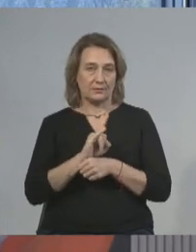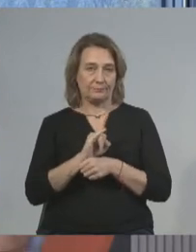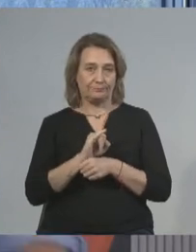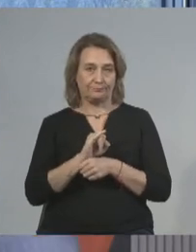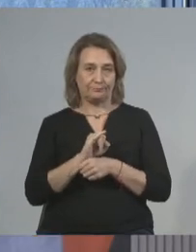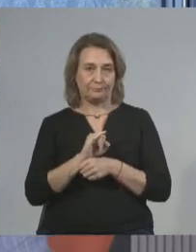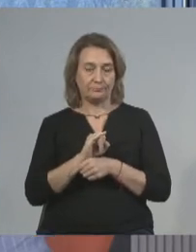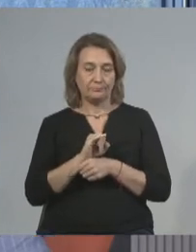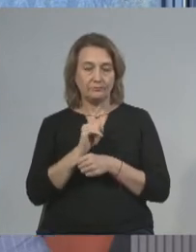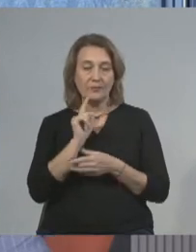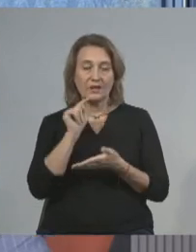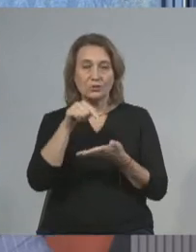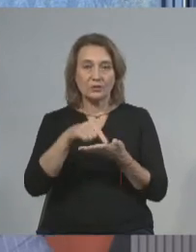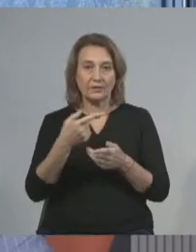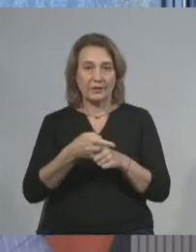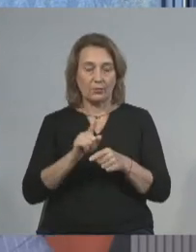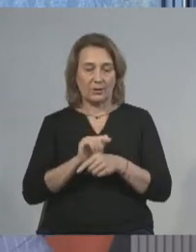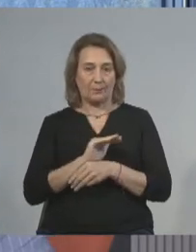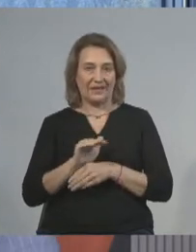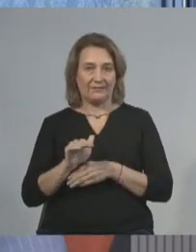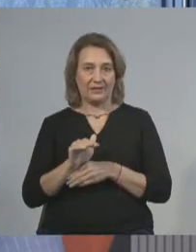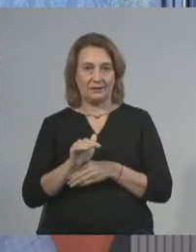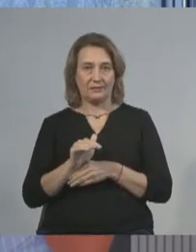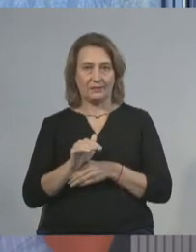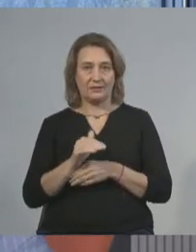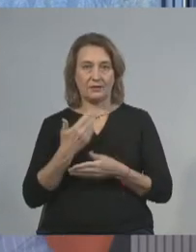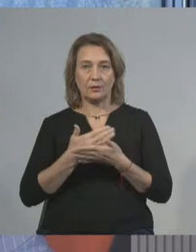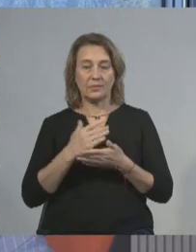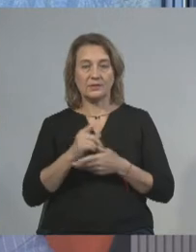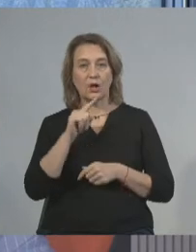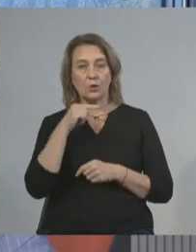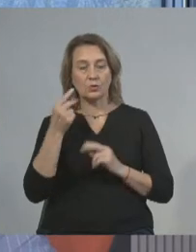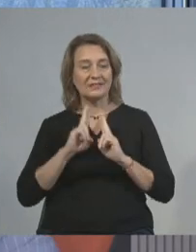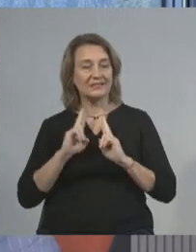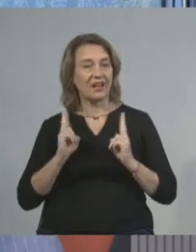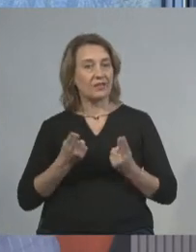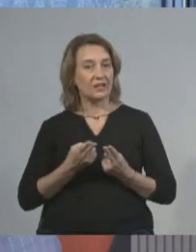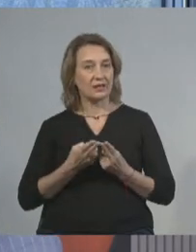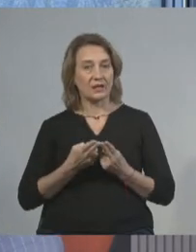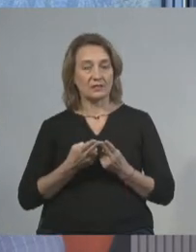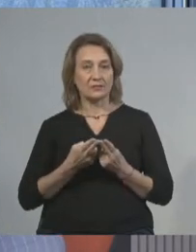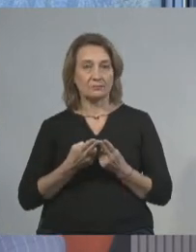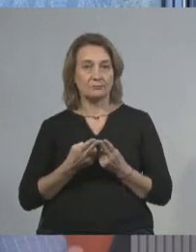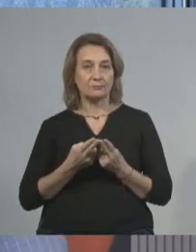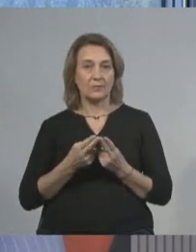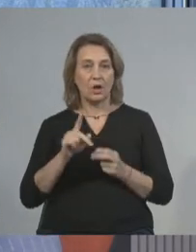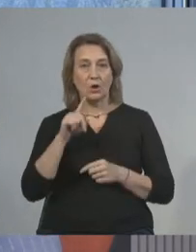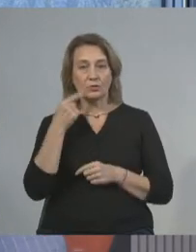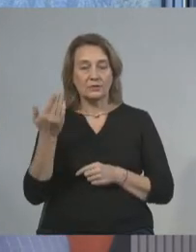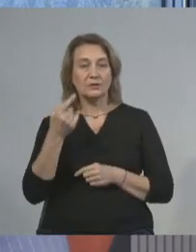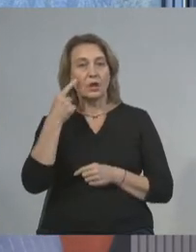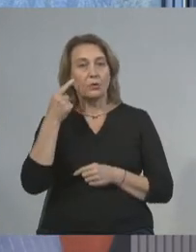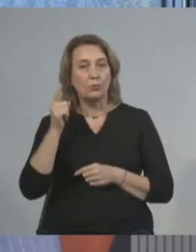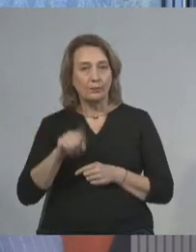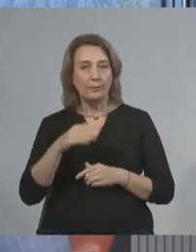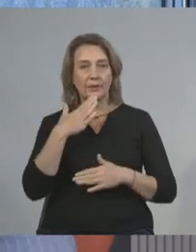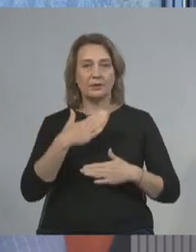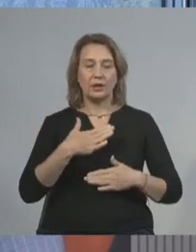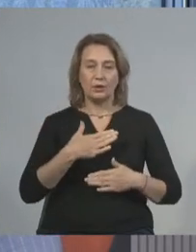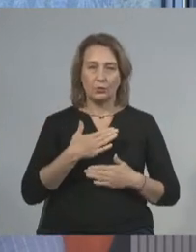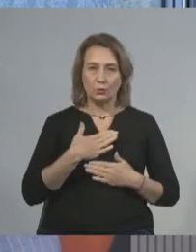the level of messages and this is the level that the spread of this information is based at but the russian federation